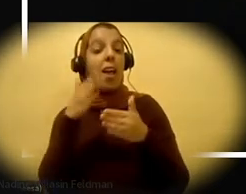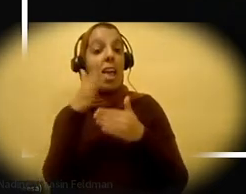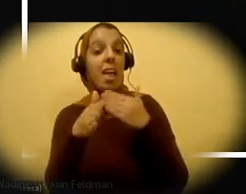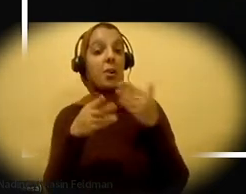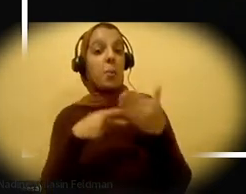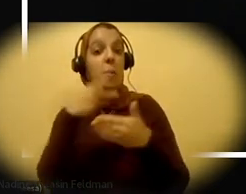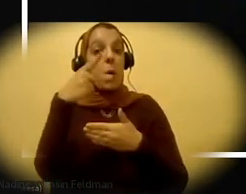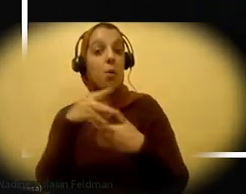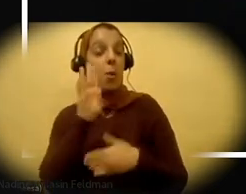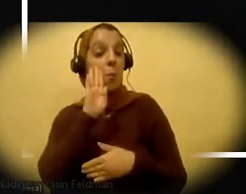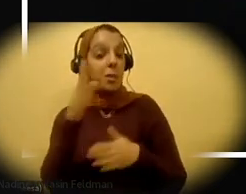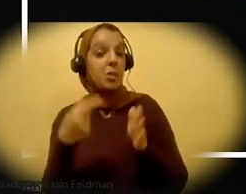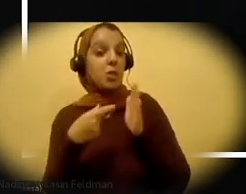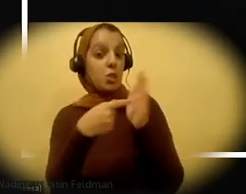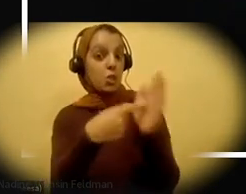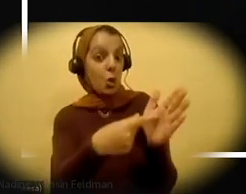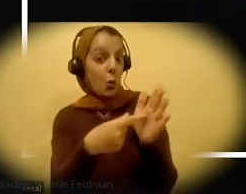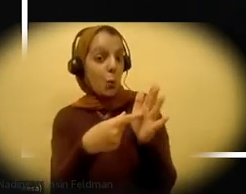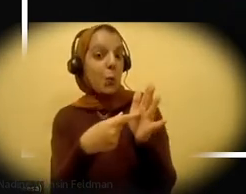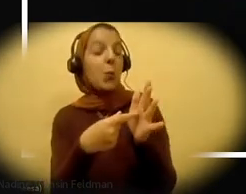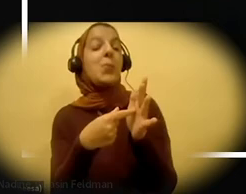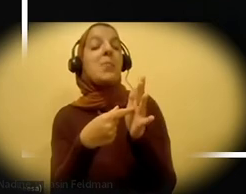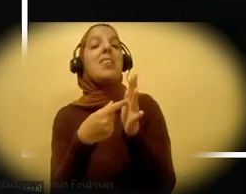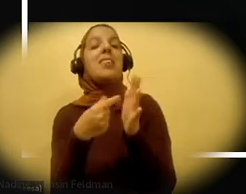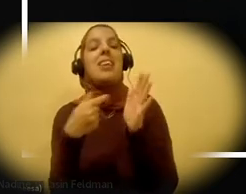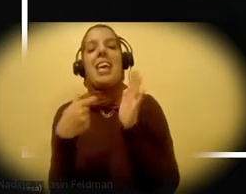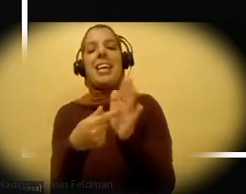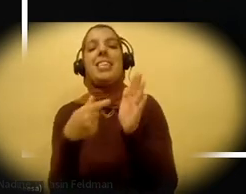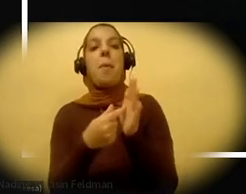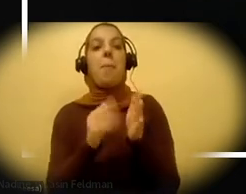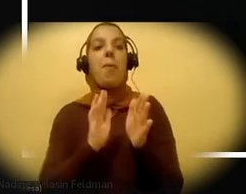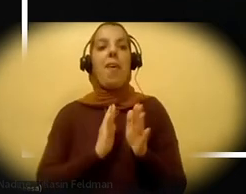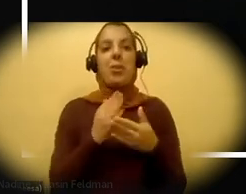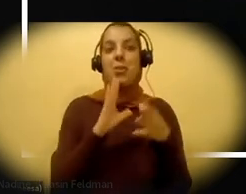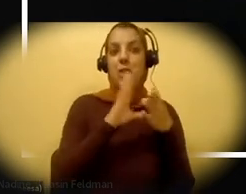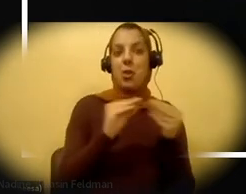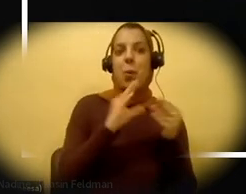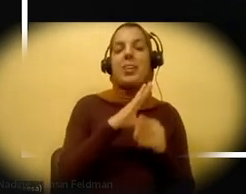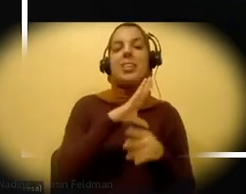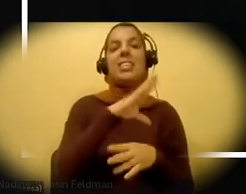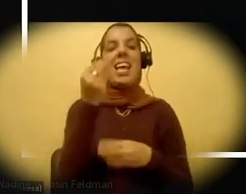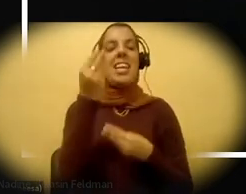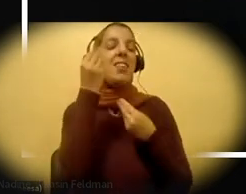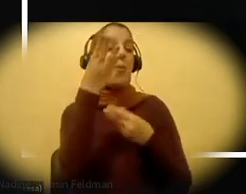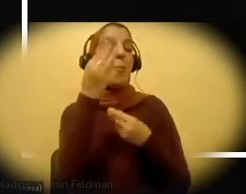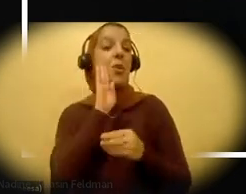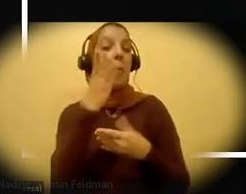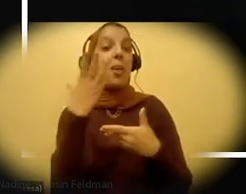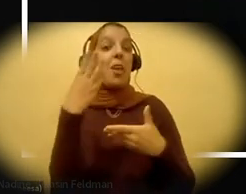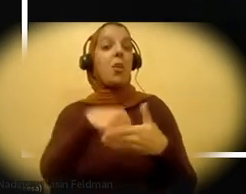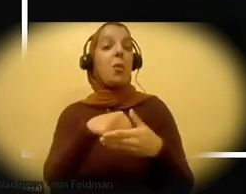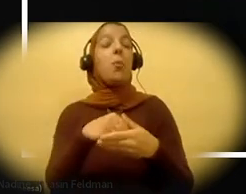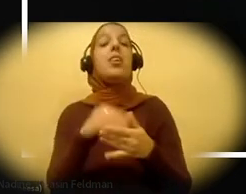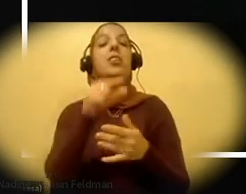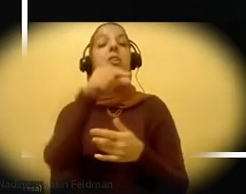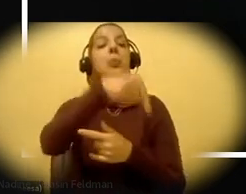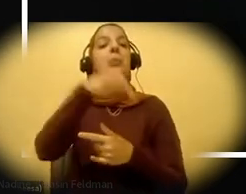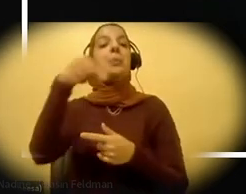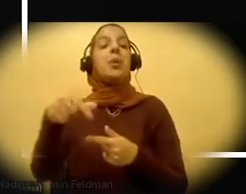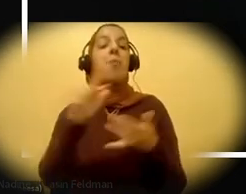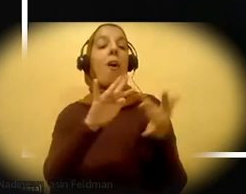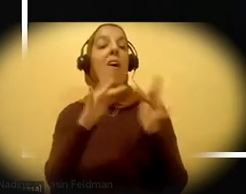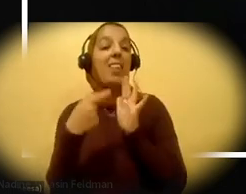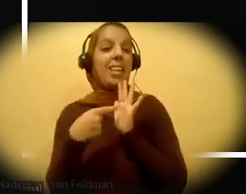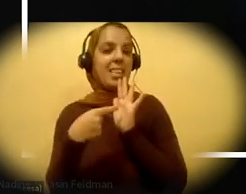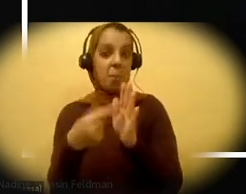sneak peek of some of the stories and content that will be featured on the Quarantine Capsule digital exhibit. But of course, before